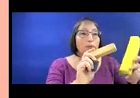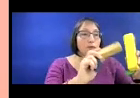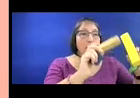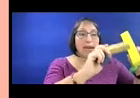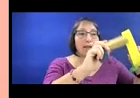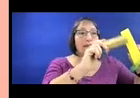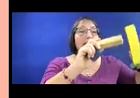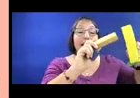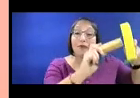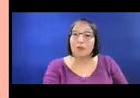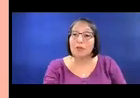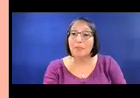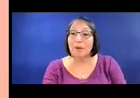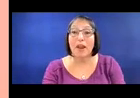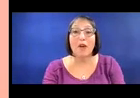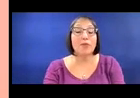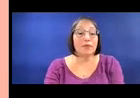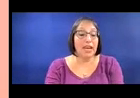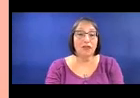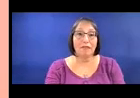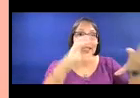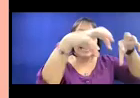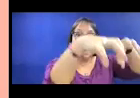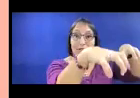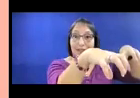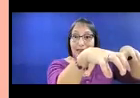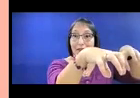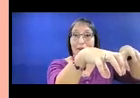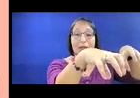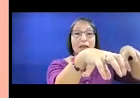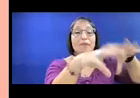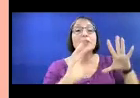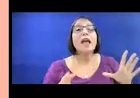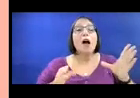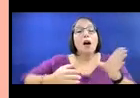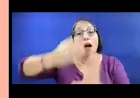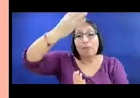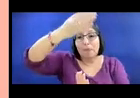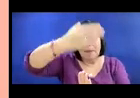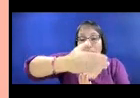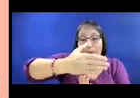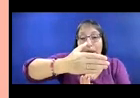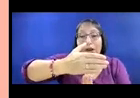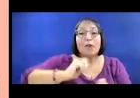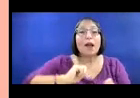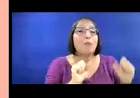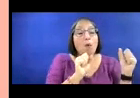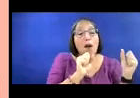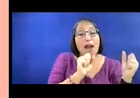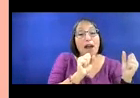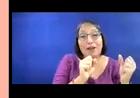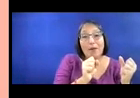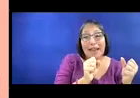So, I have multiple. So, I can set students up in pairs. They each have the same set of manipulatives. They put a barrier up.